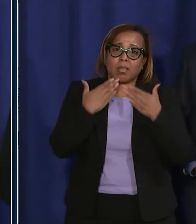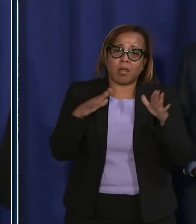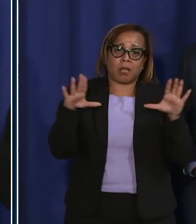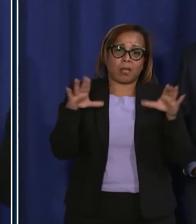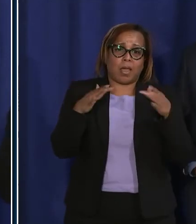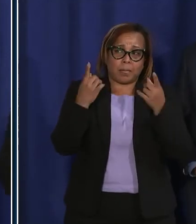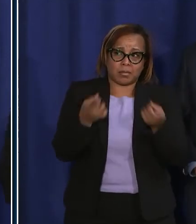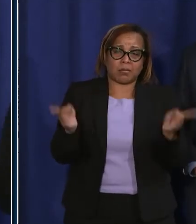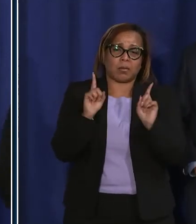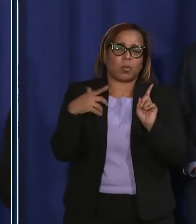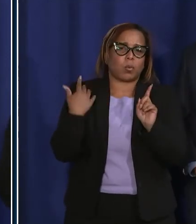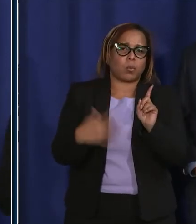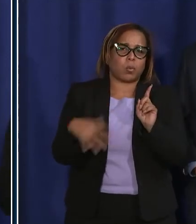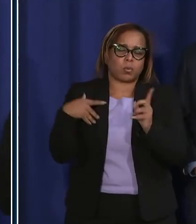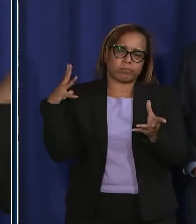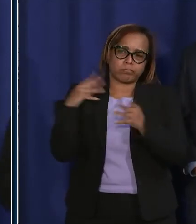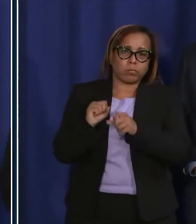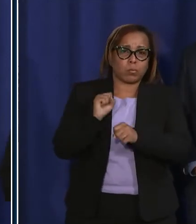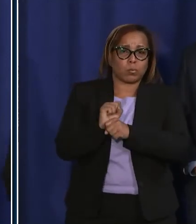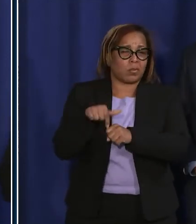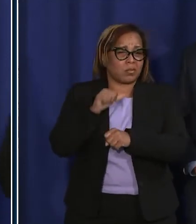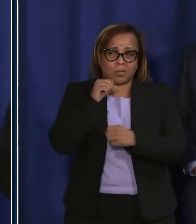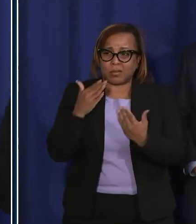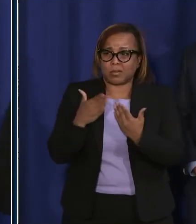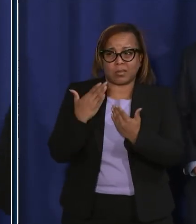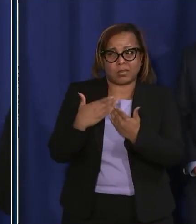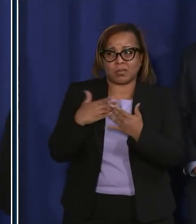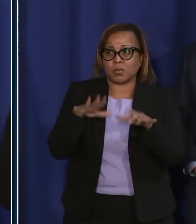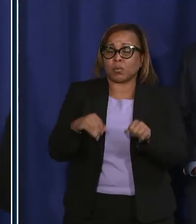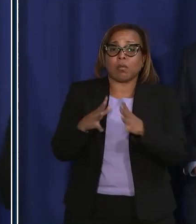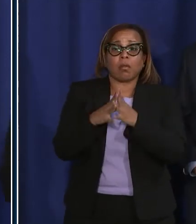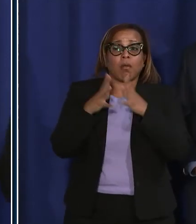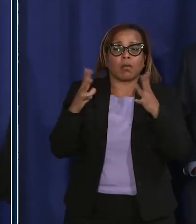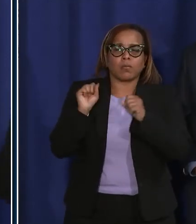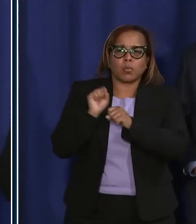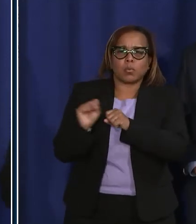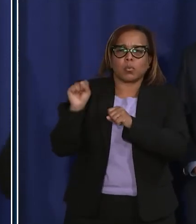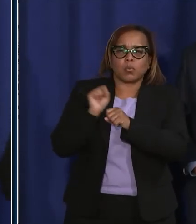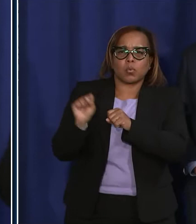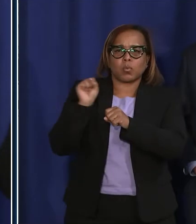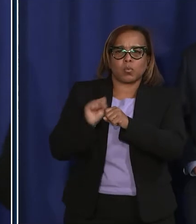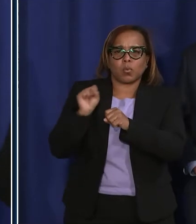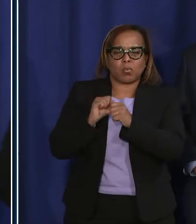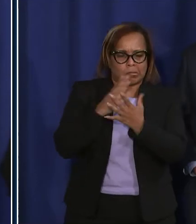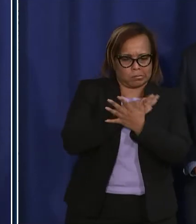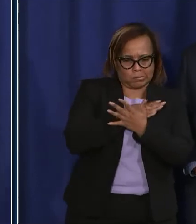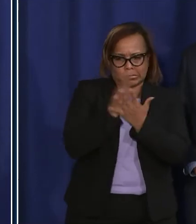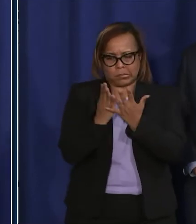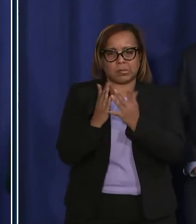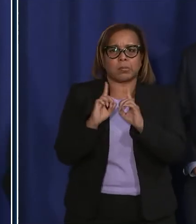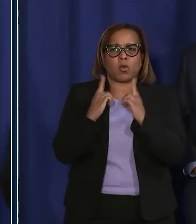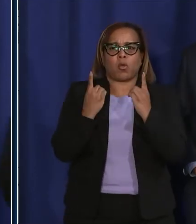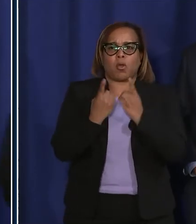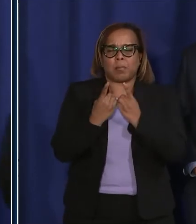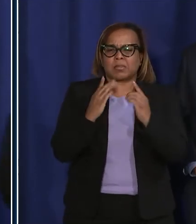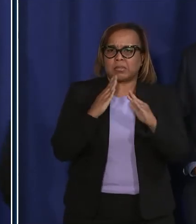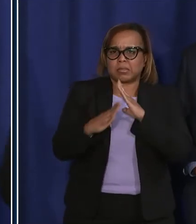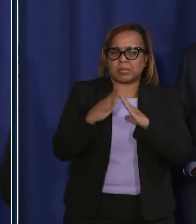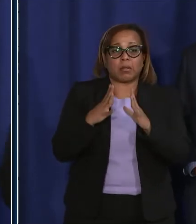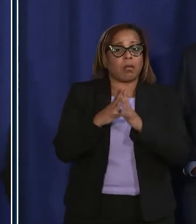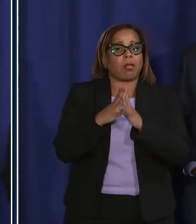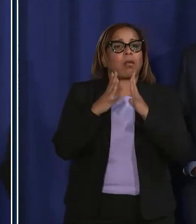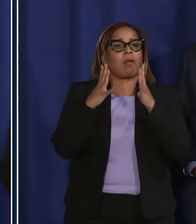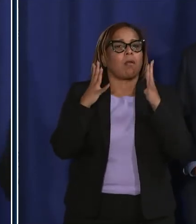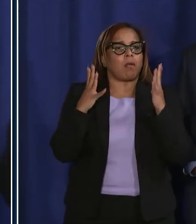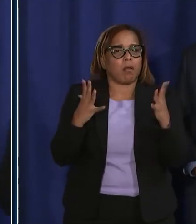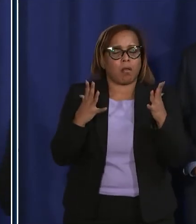enough for all of the hard work. This was not easy. This took a lot of work across every city department and a lot of